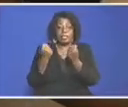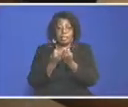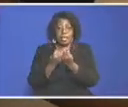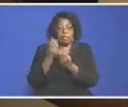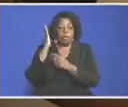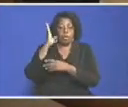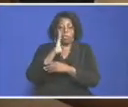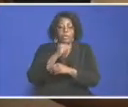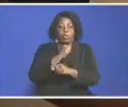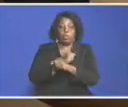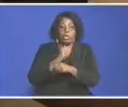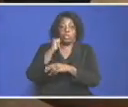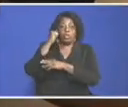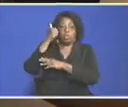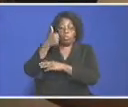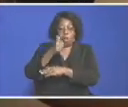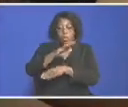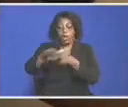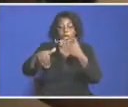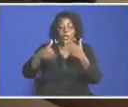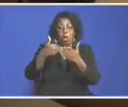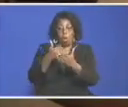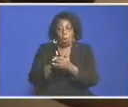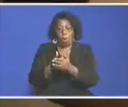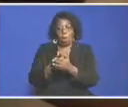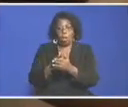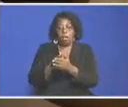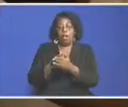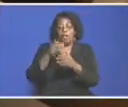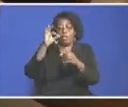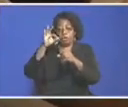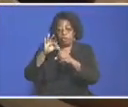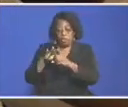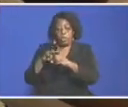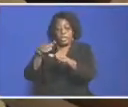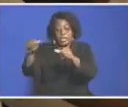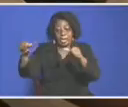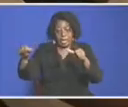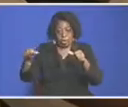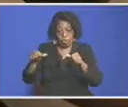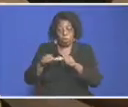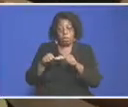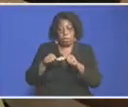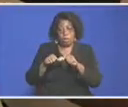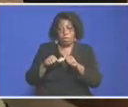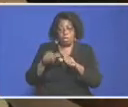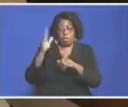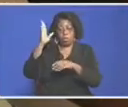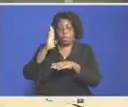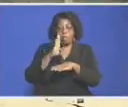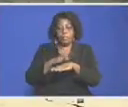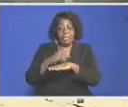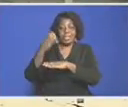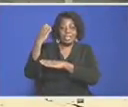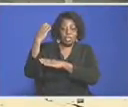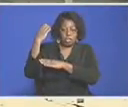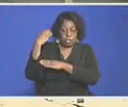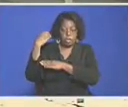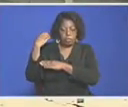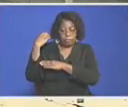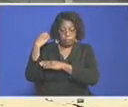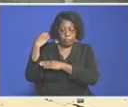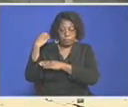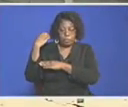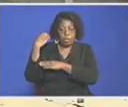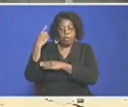be working tomorrow, and all of the polling stations will be manned by a chief superintendent who will be responsible for